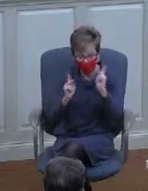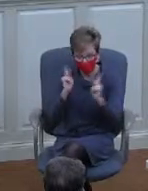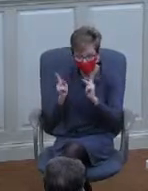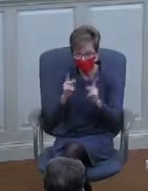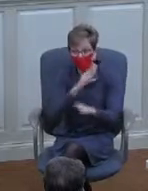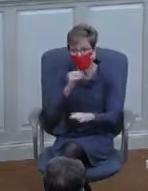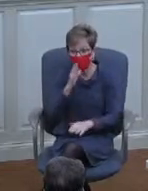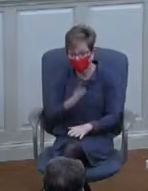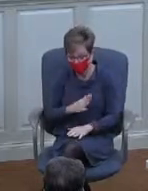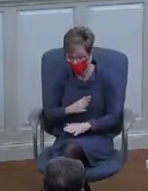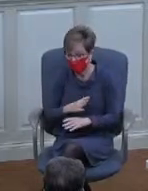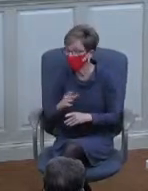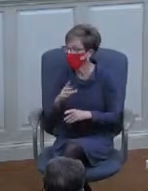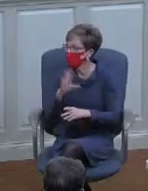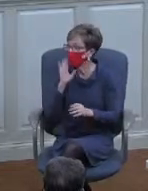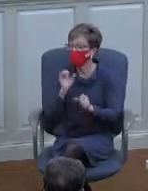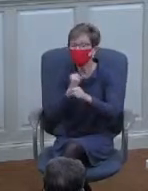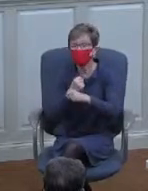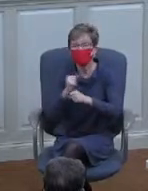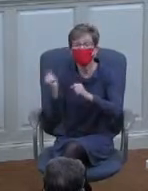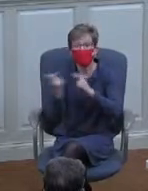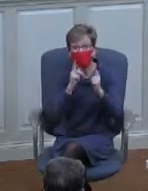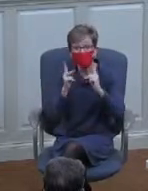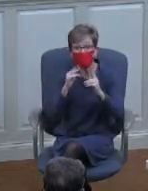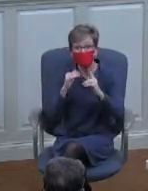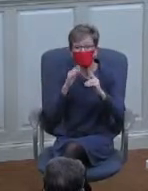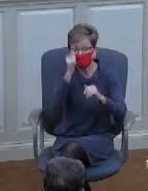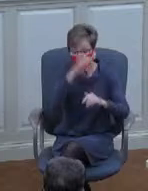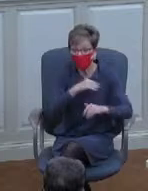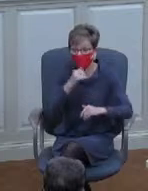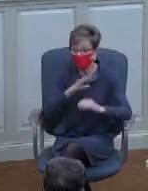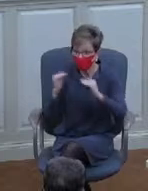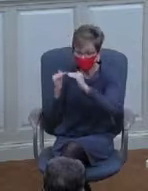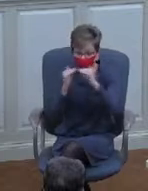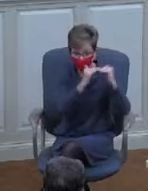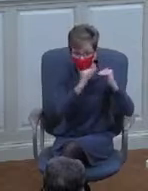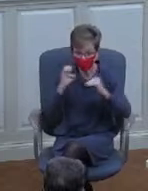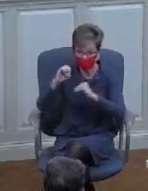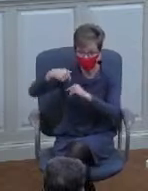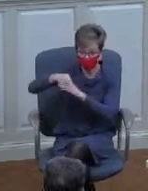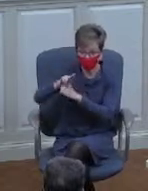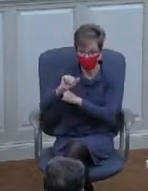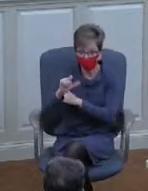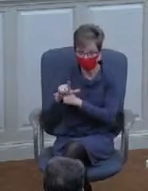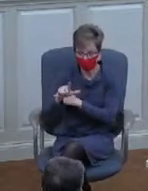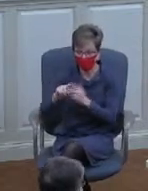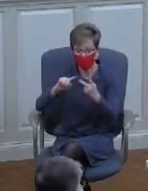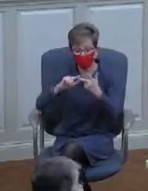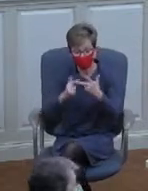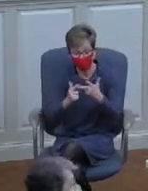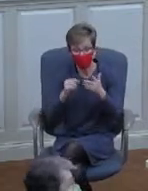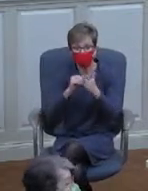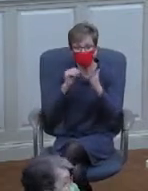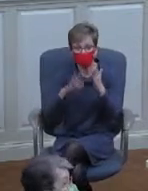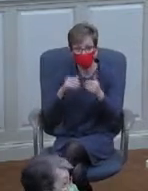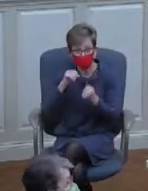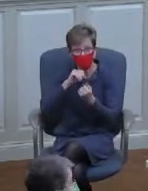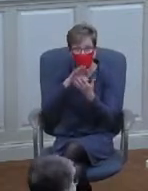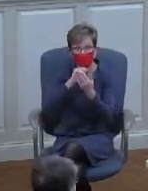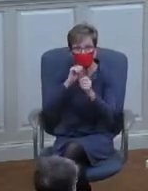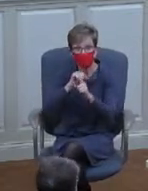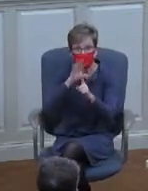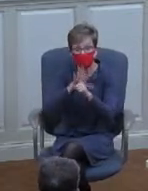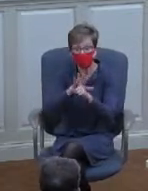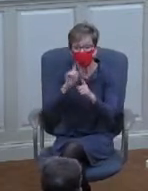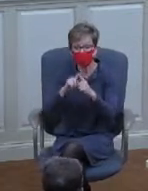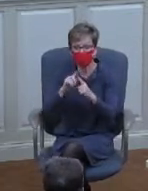women being created equal. Third, students should have exposure to critical thinking as a means of